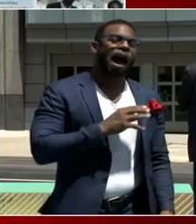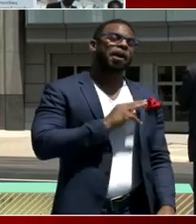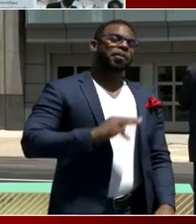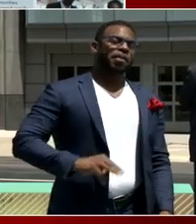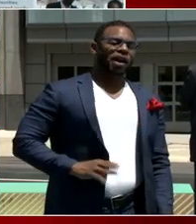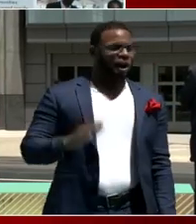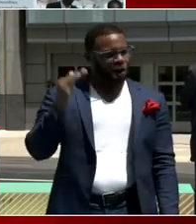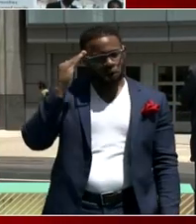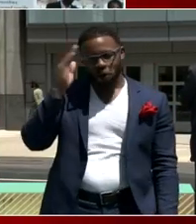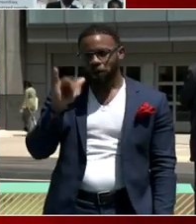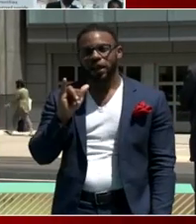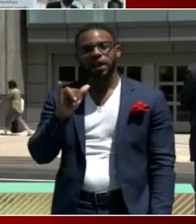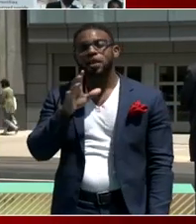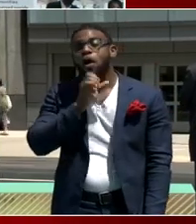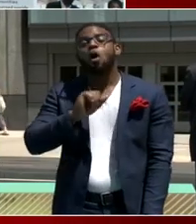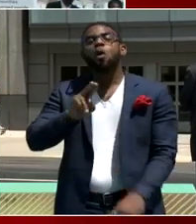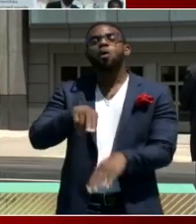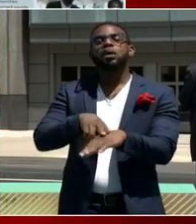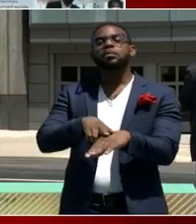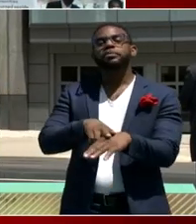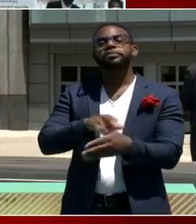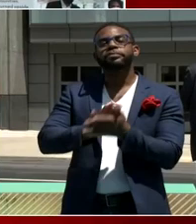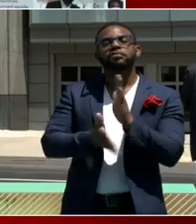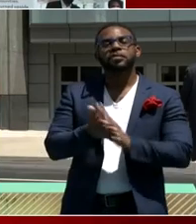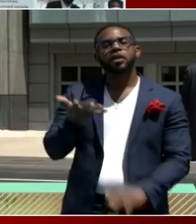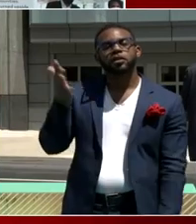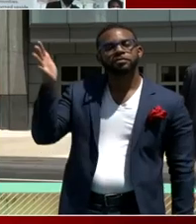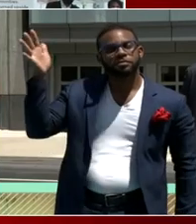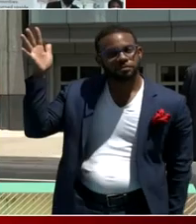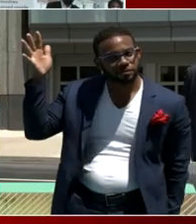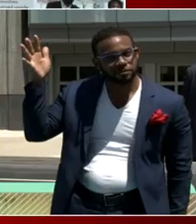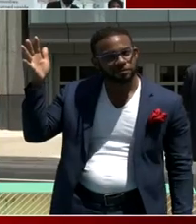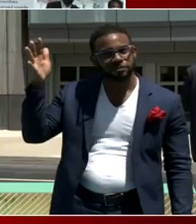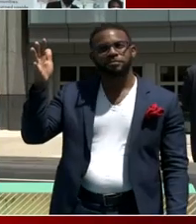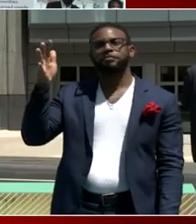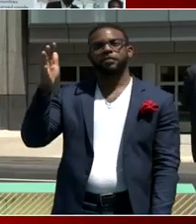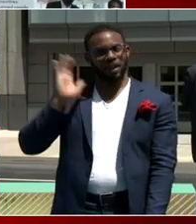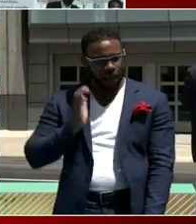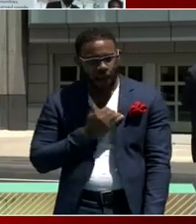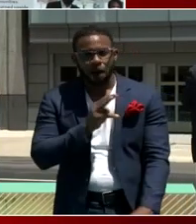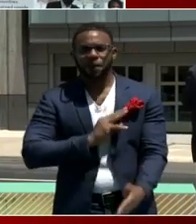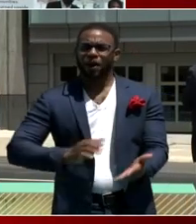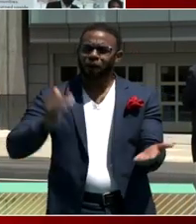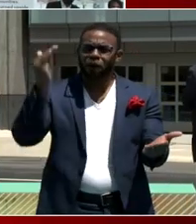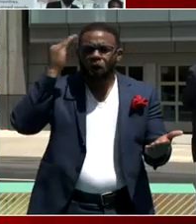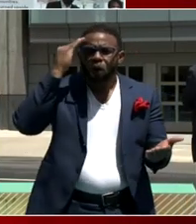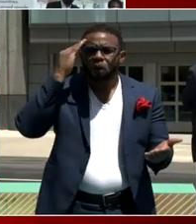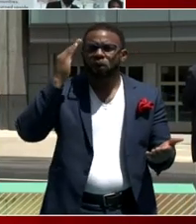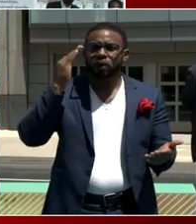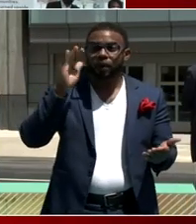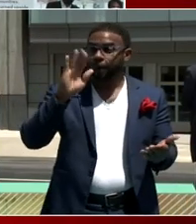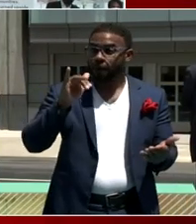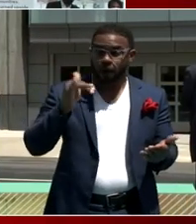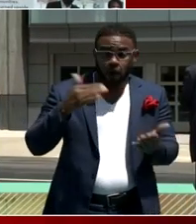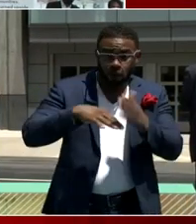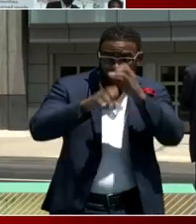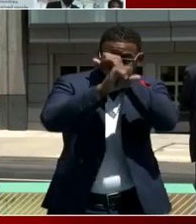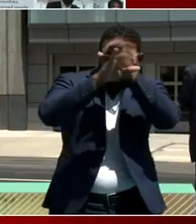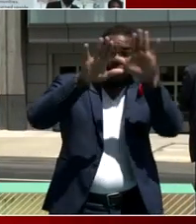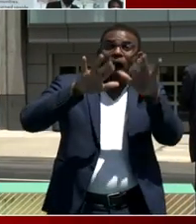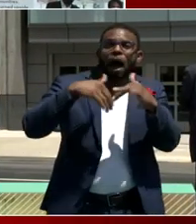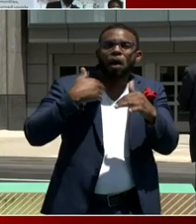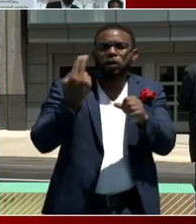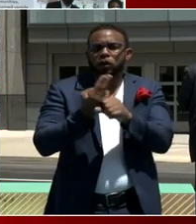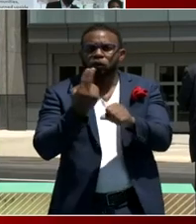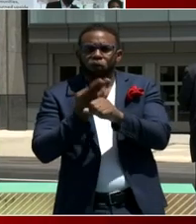mayor knows that the old normal is not good enough. Our mayor knows that by reimagining how